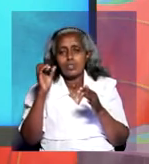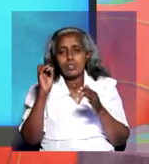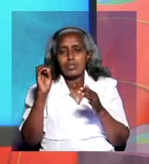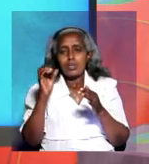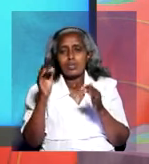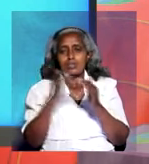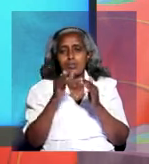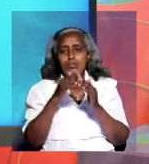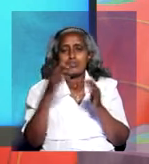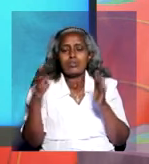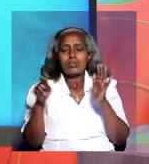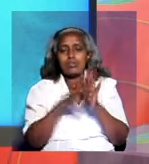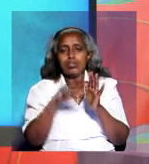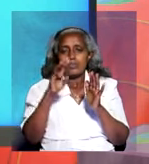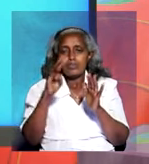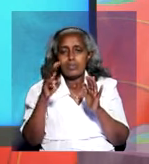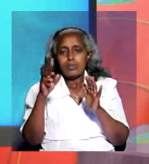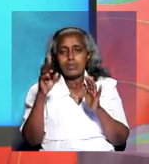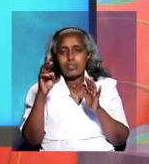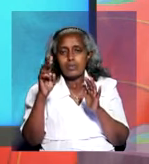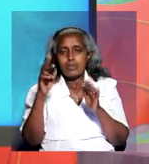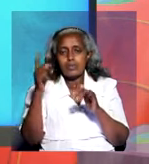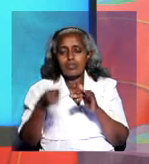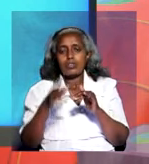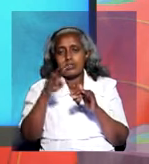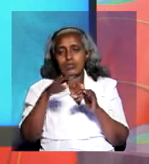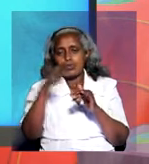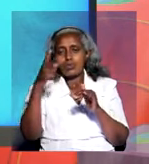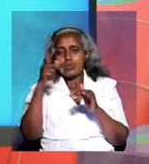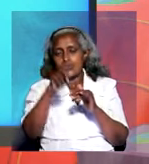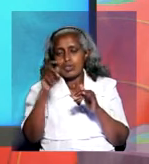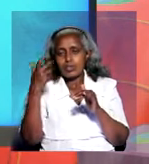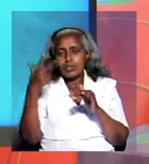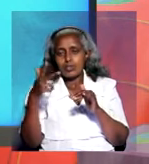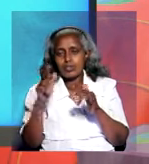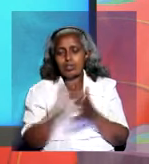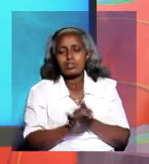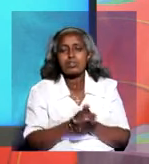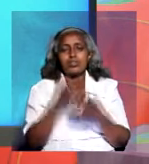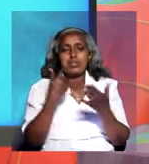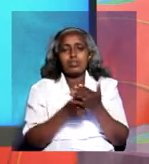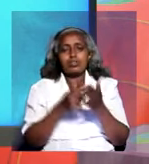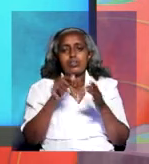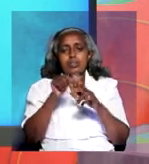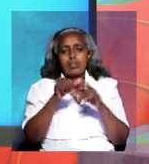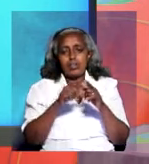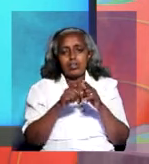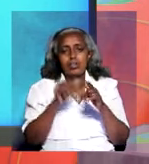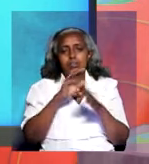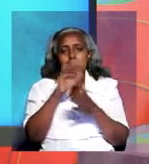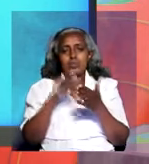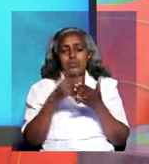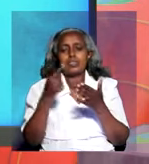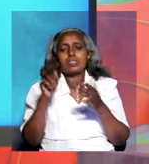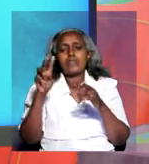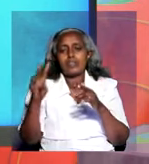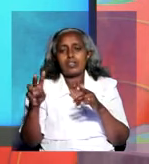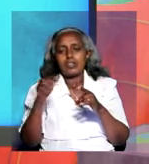negative 7 over the square root of 130. We are asked to find the cosine of the angle between the vectors, not the angle.